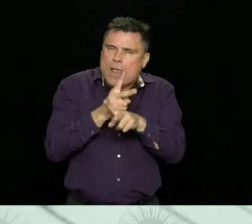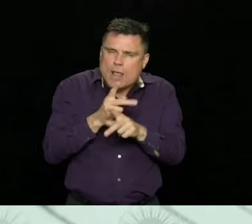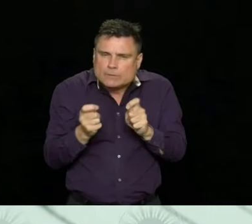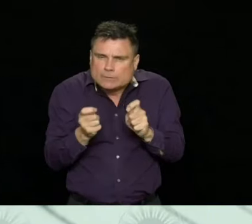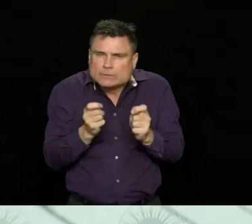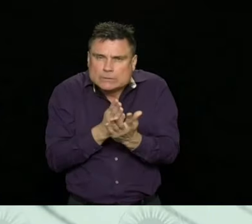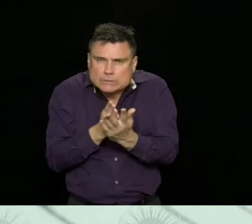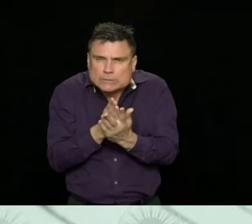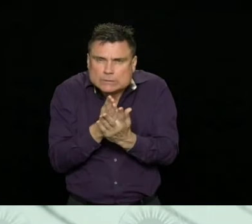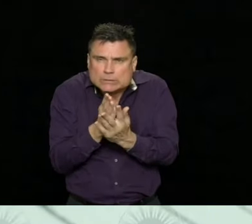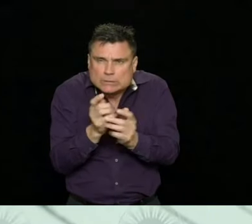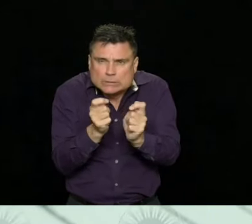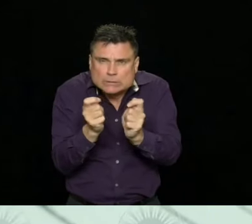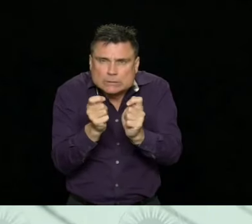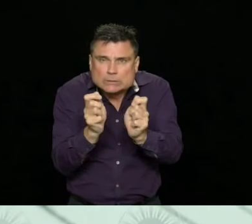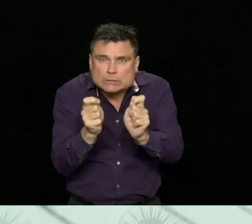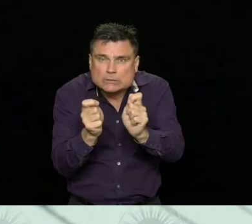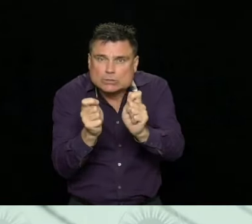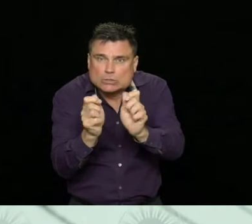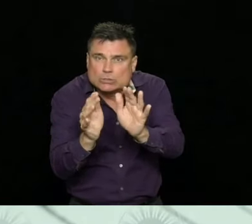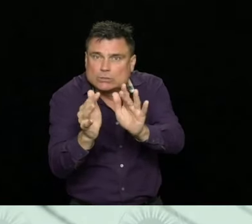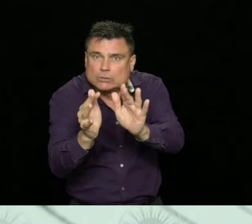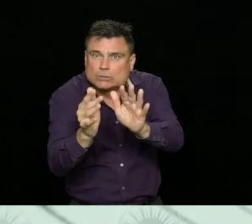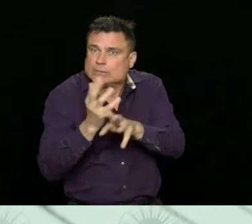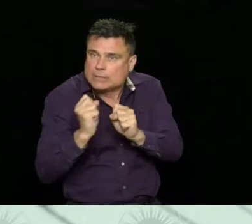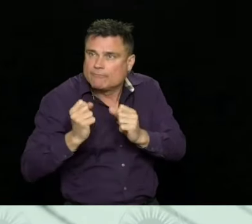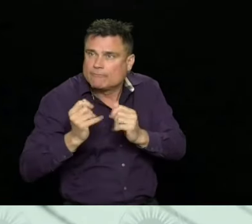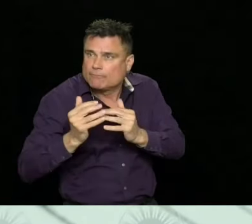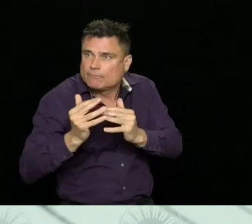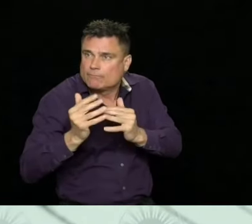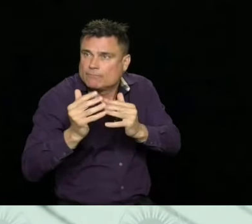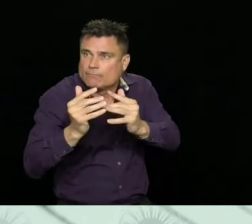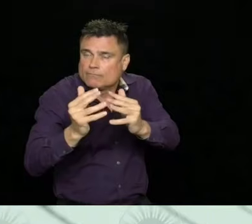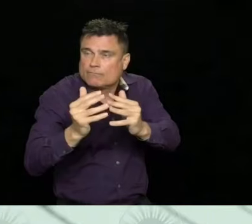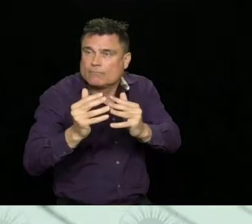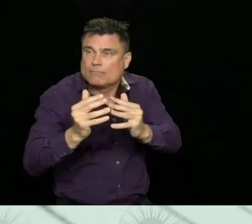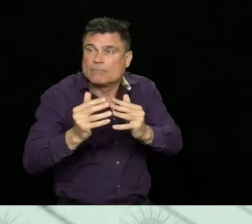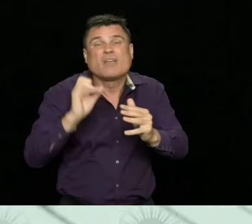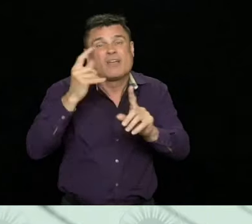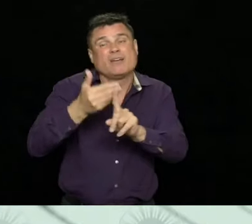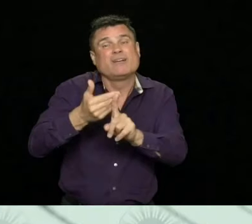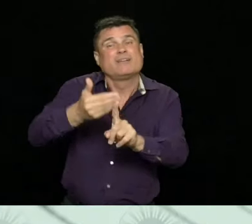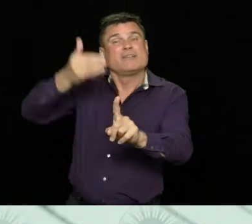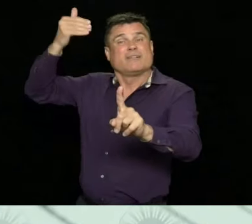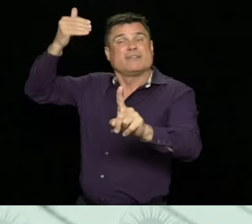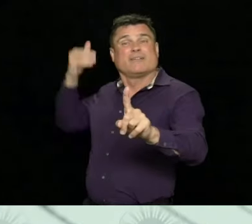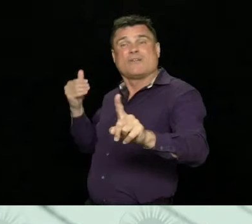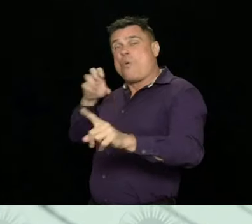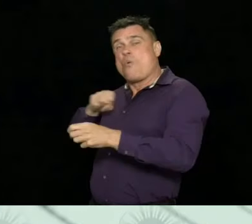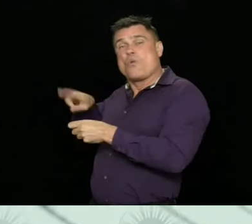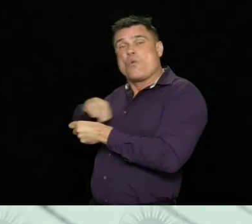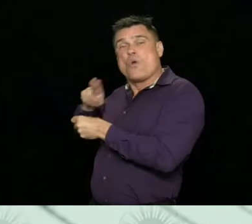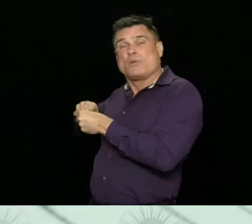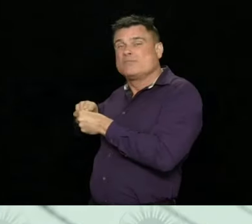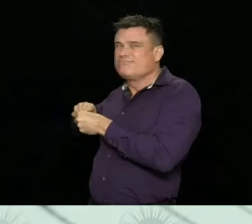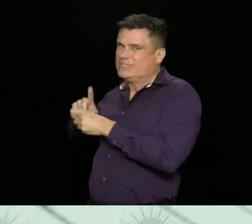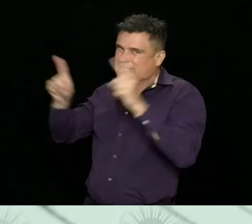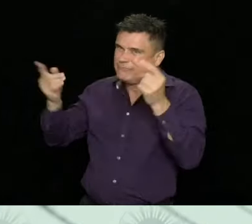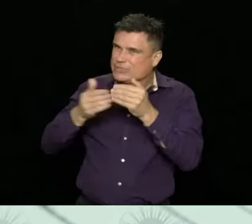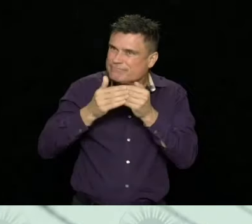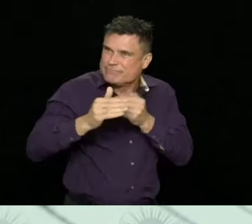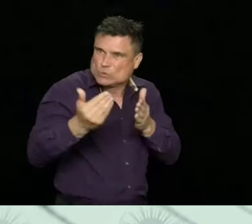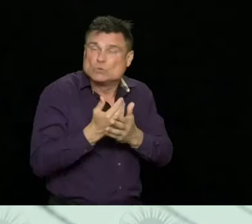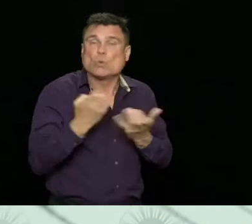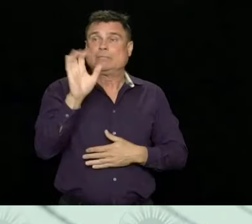normal. BC is in a relatively good position to recover from COVID-19. As we started from a